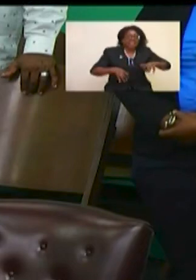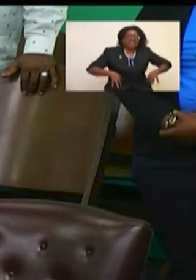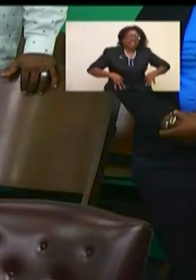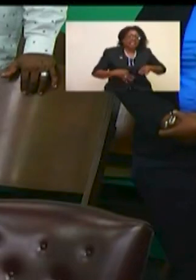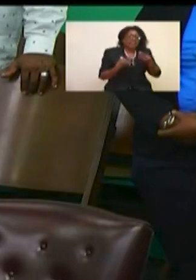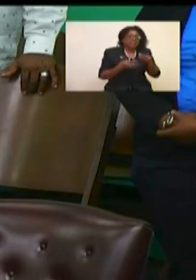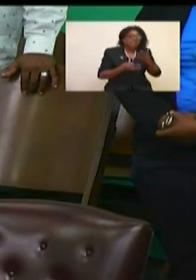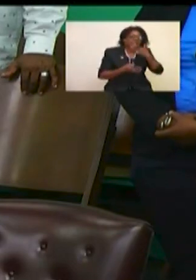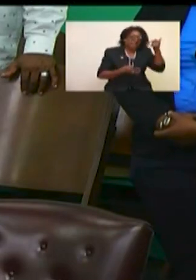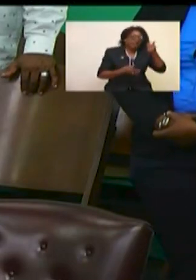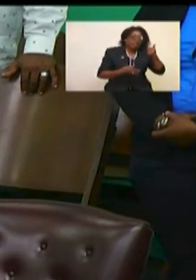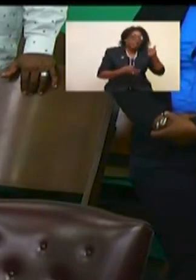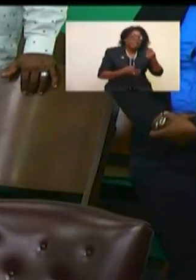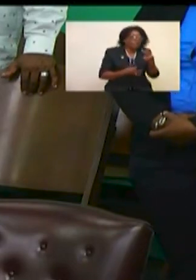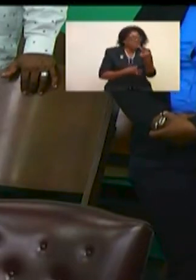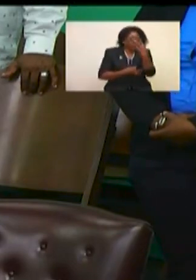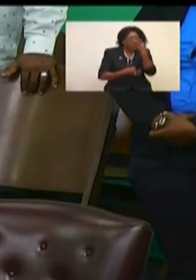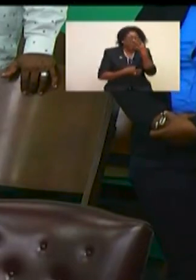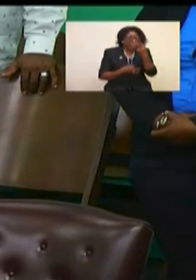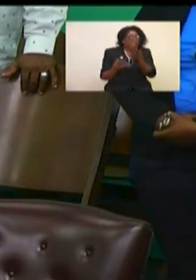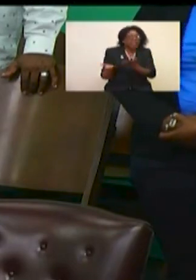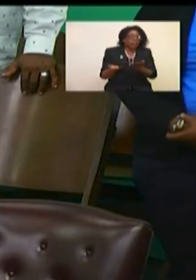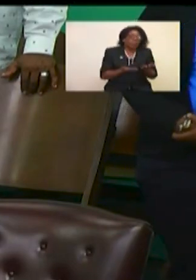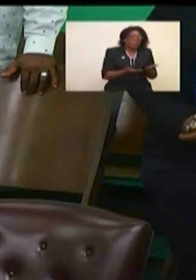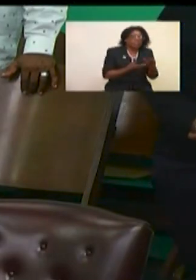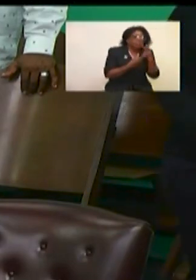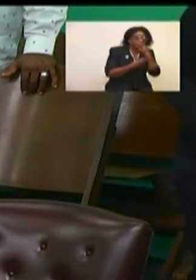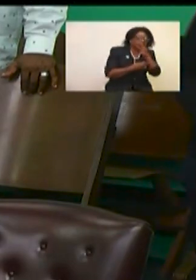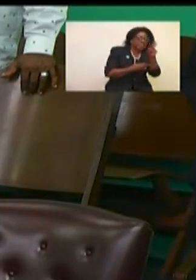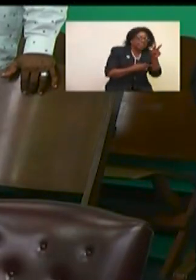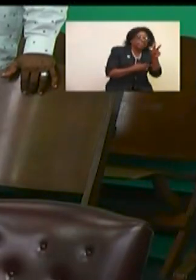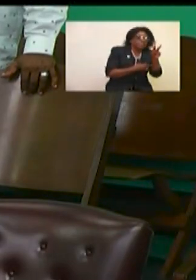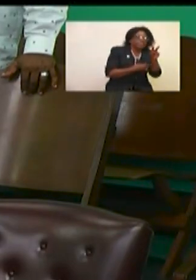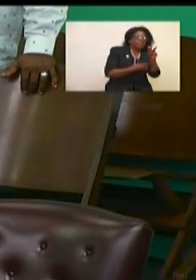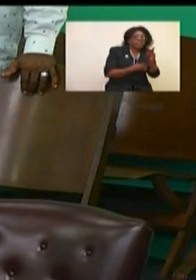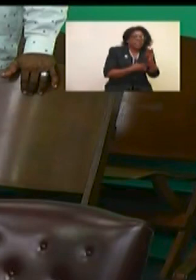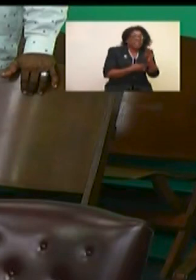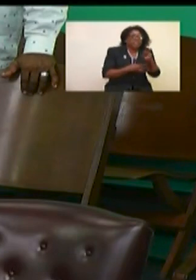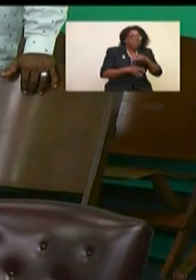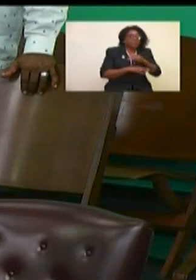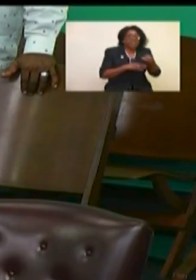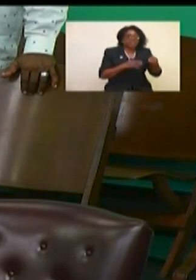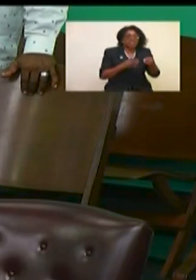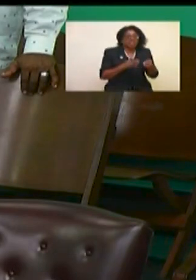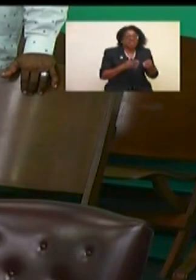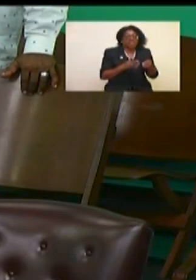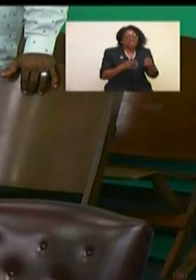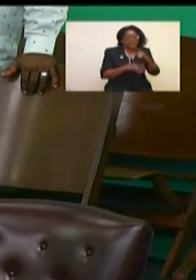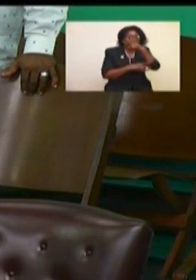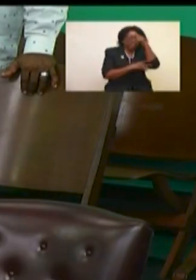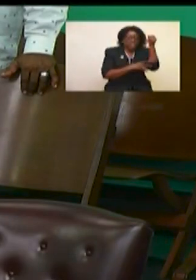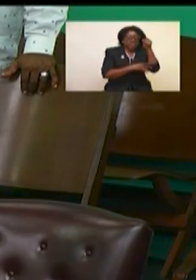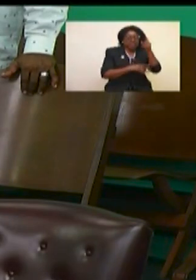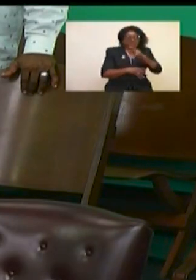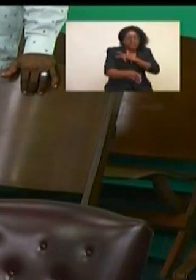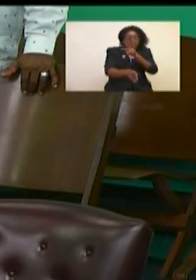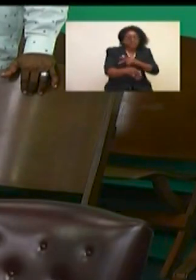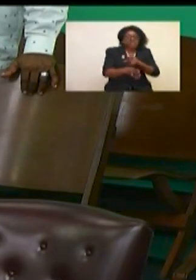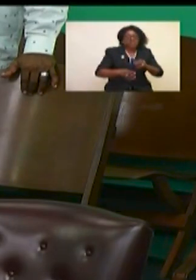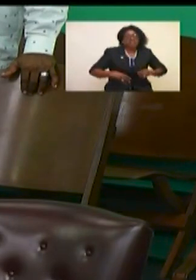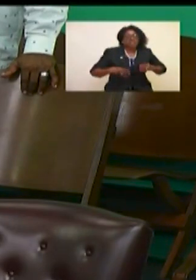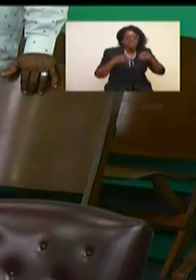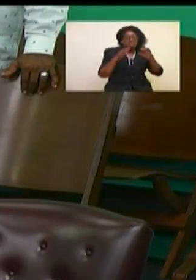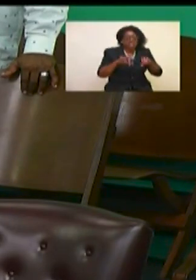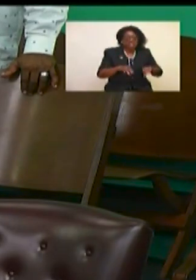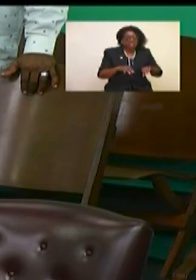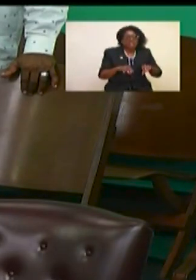was blind and he wanted to see. He was disenfranchised and marginalized because of his physical condition.